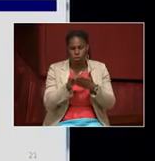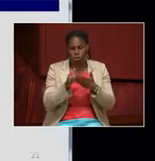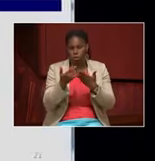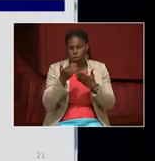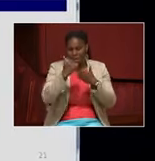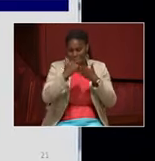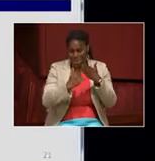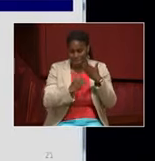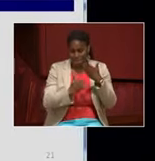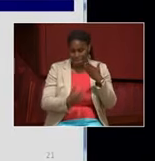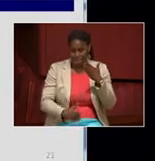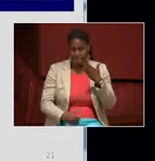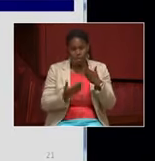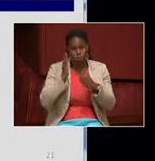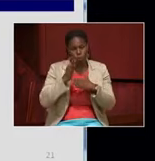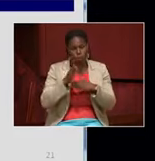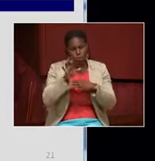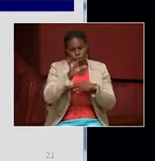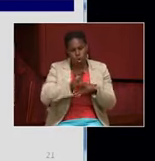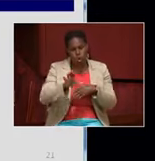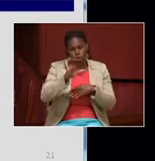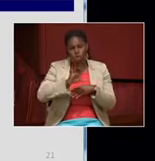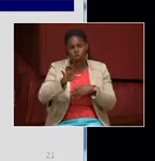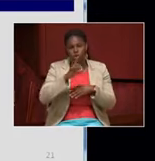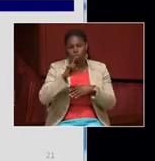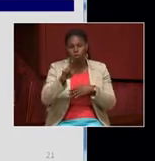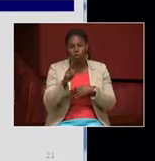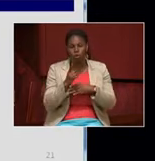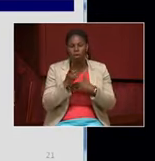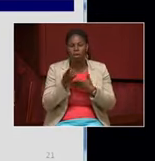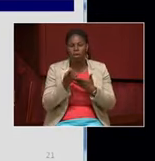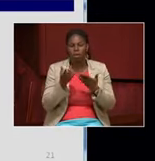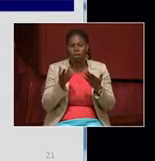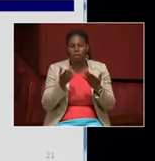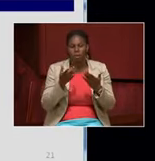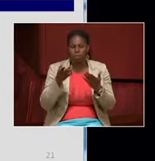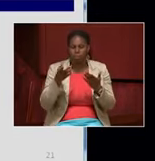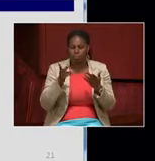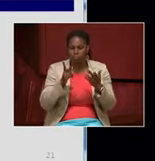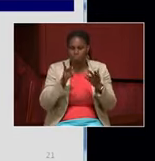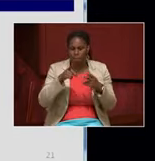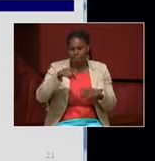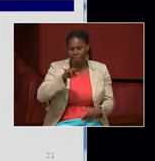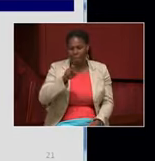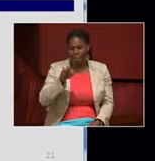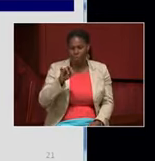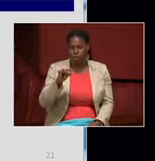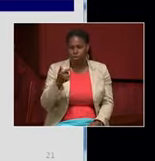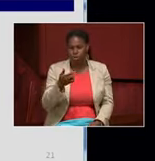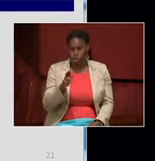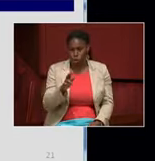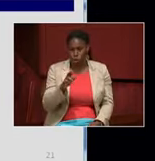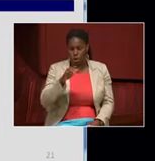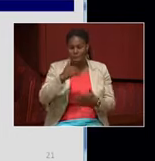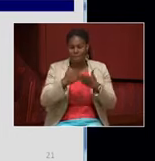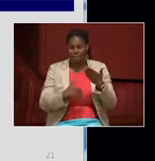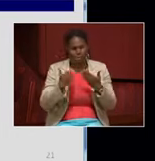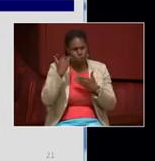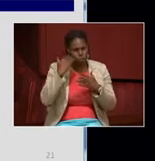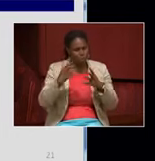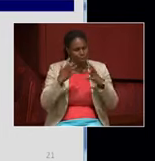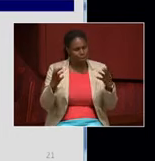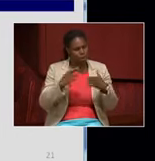there. We're going to search for New York passenger lists. I did that because I know there would be a lot of results on that because there were a